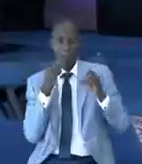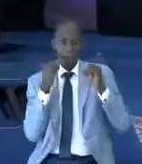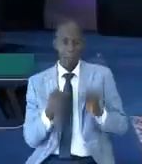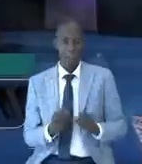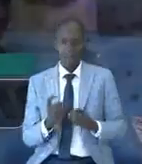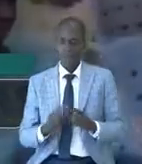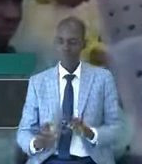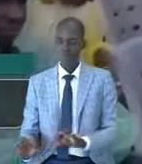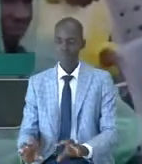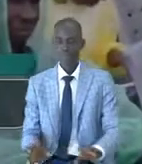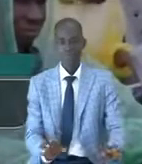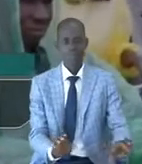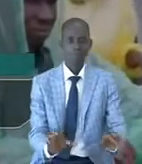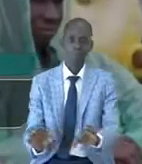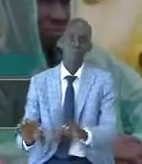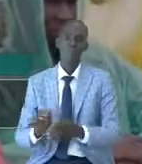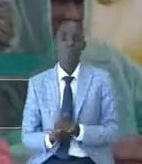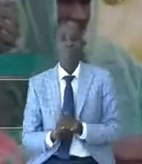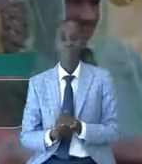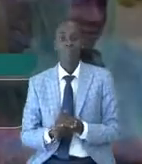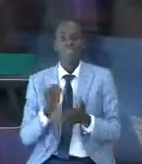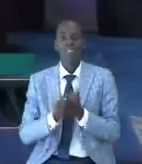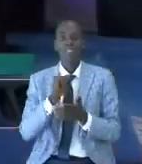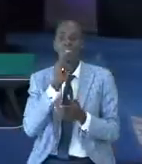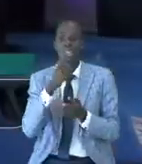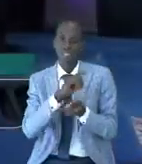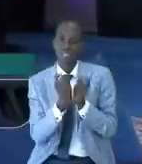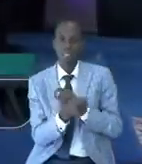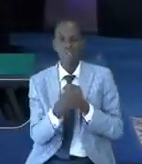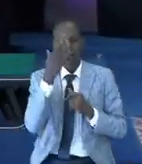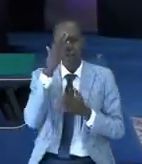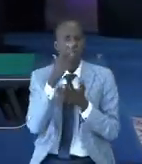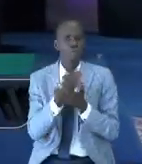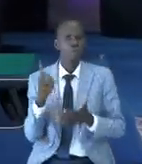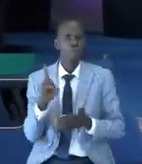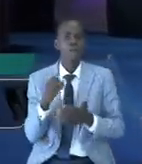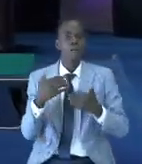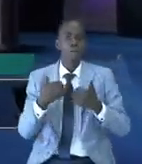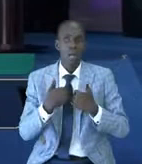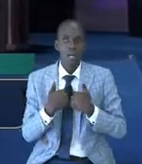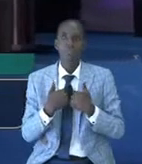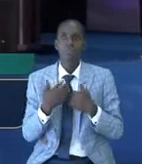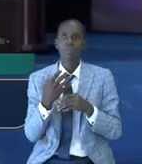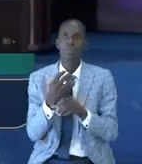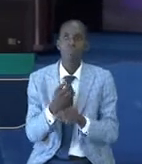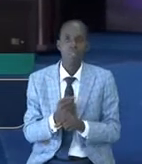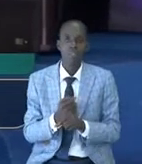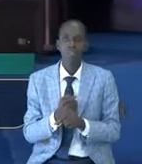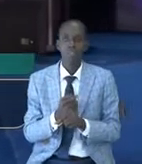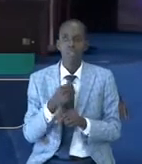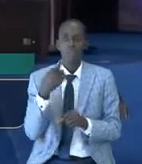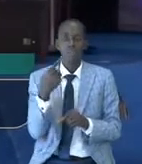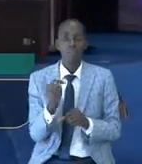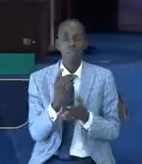performance. Performance. That's the change. You know, somebody has had the gift there in the head, in